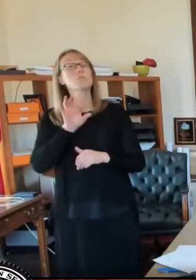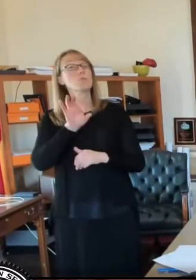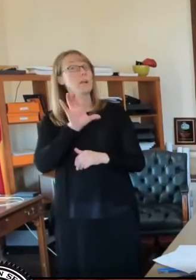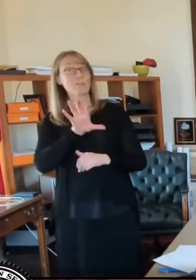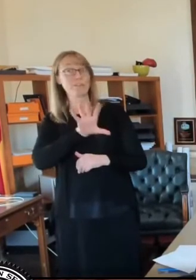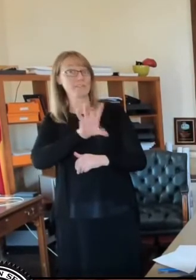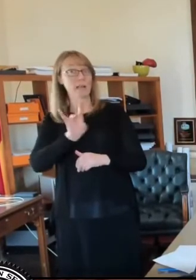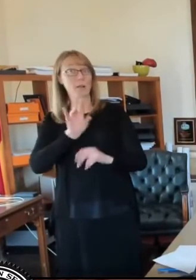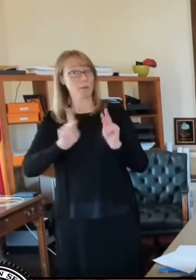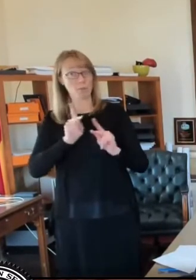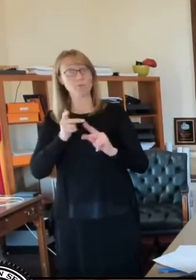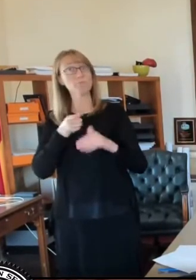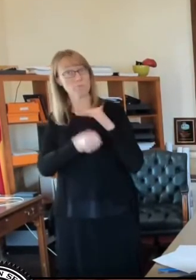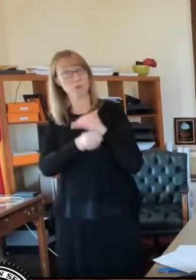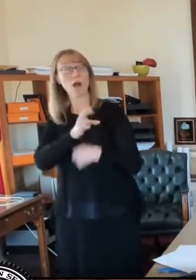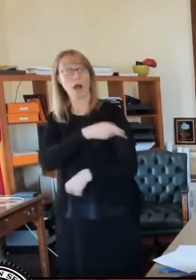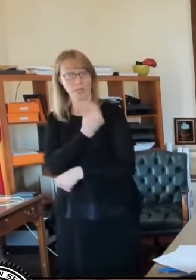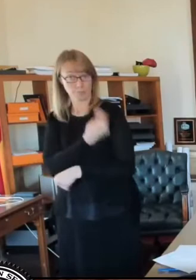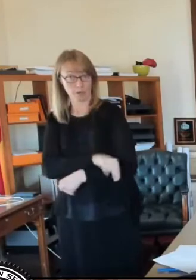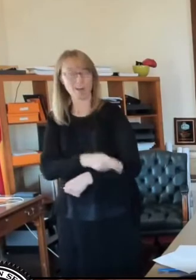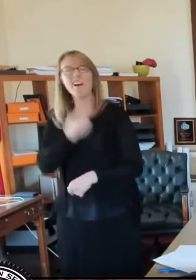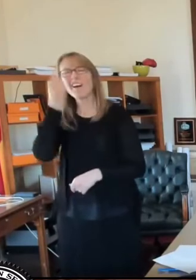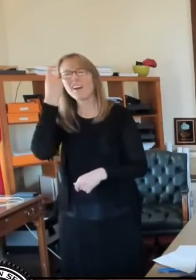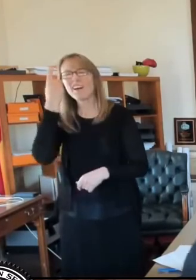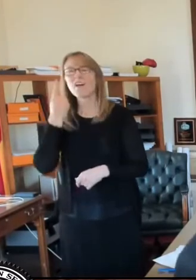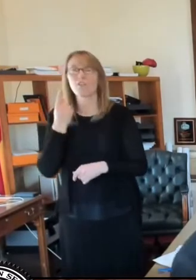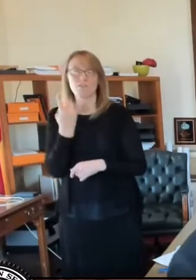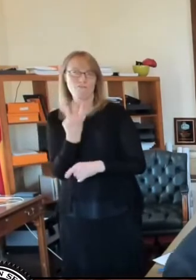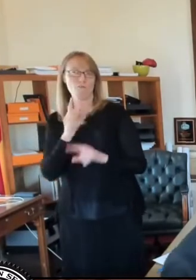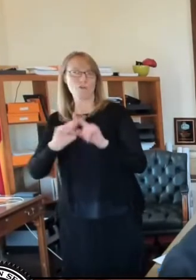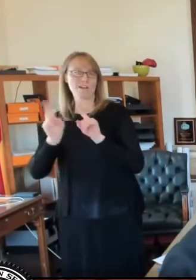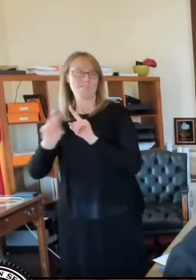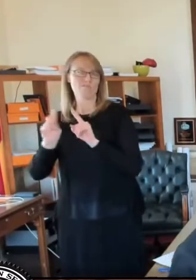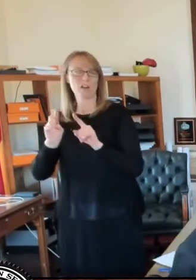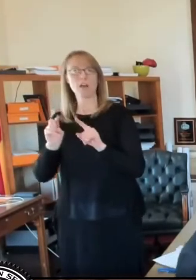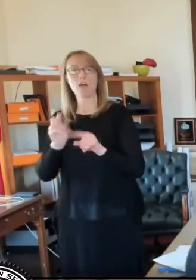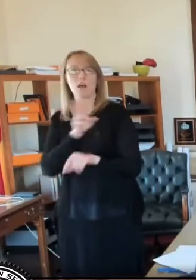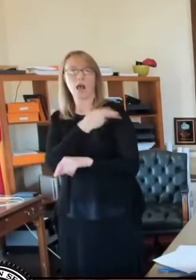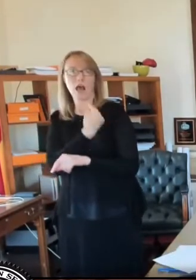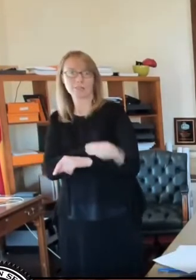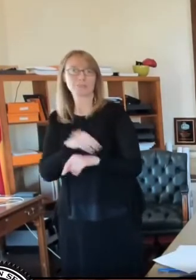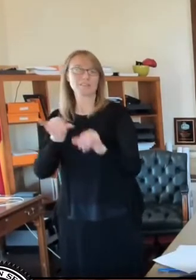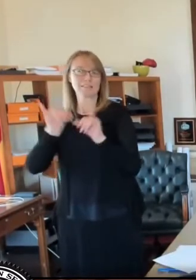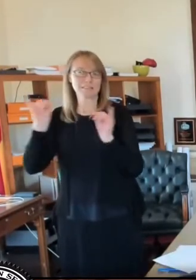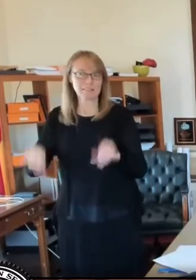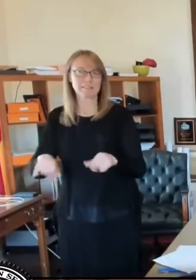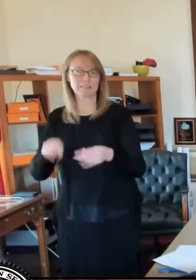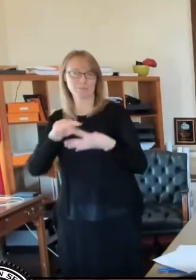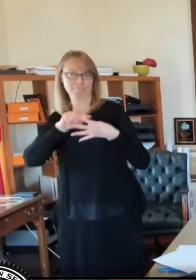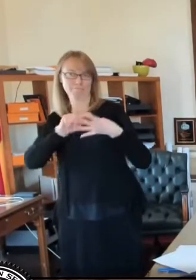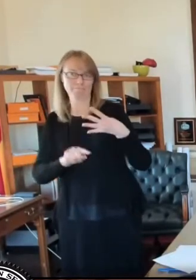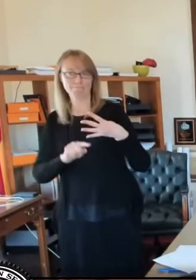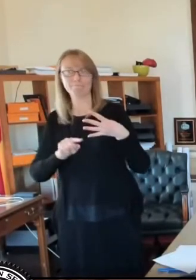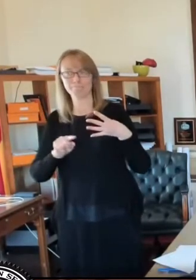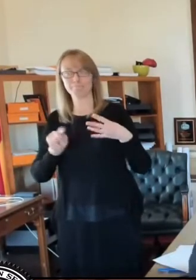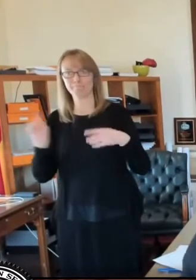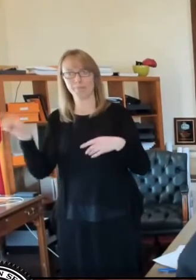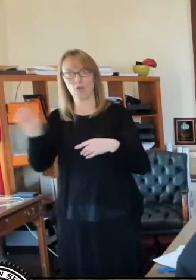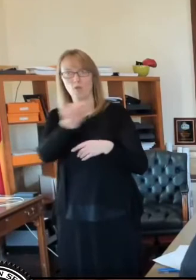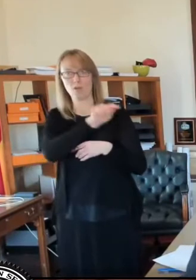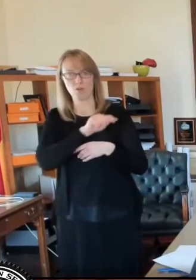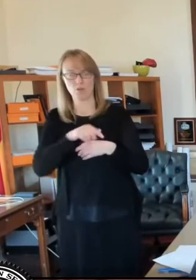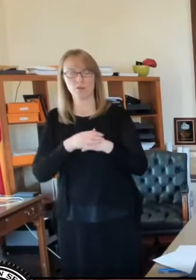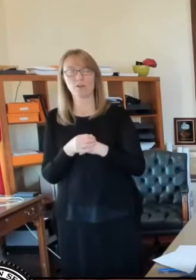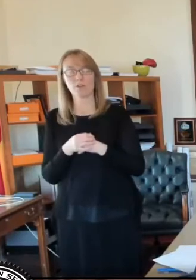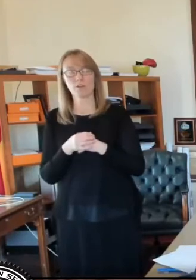the hospitals, and these are in the four major hospital systems in our region here, in addition to the people